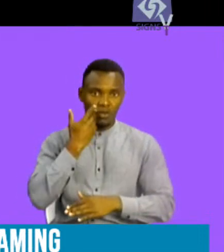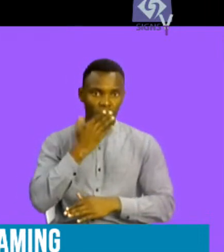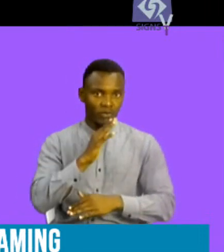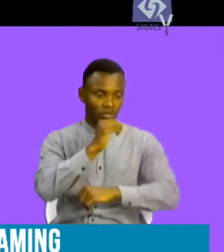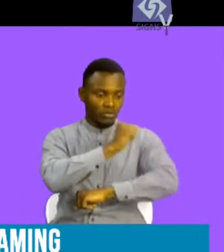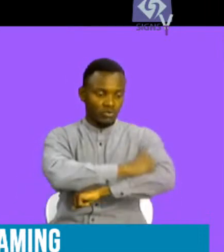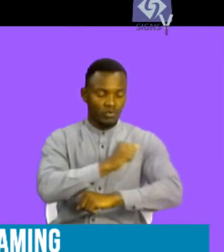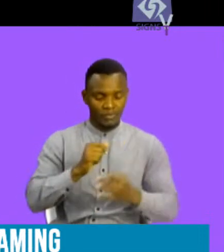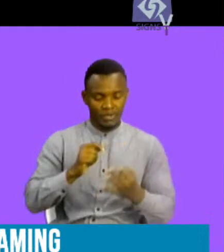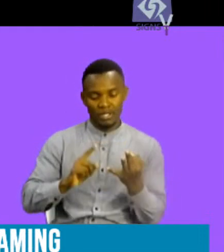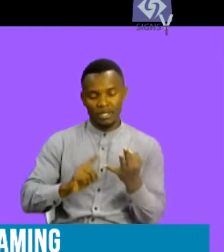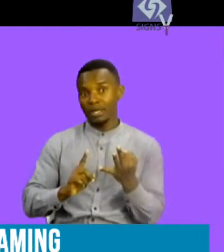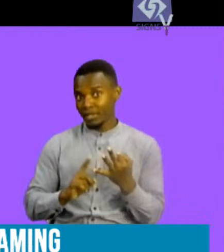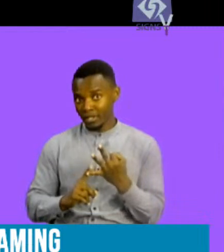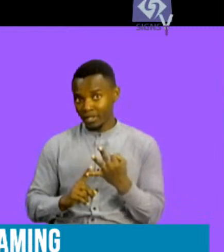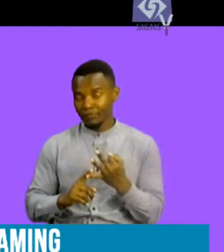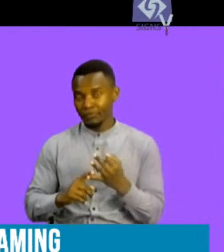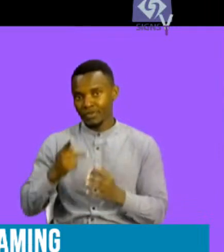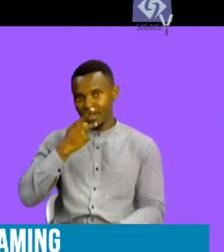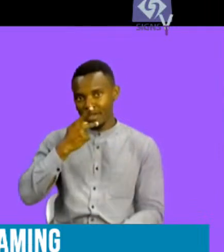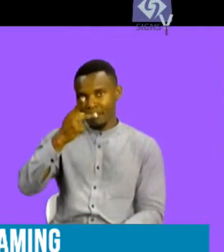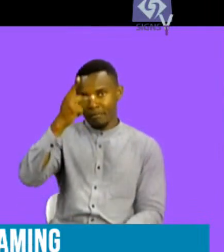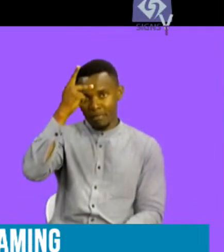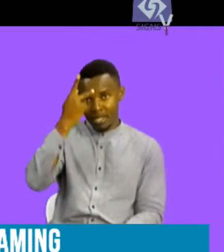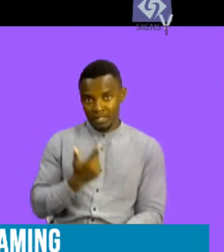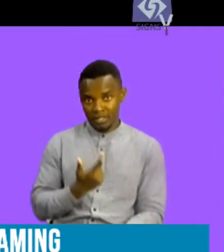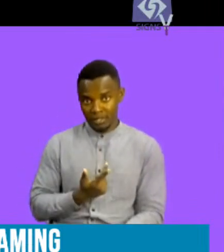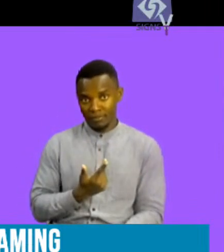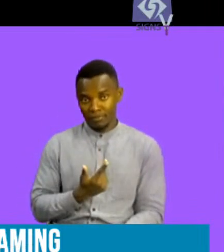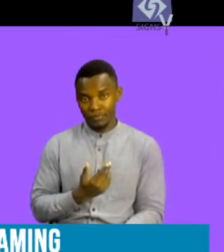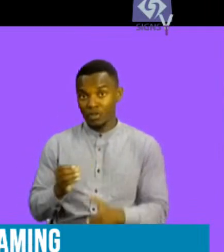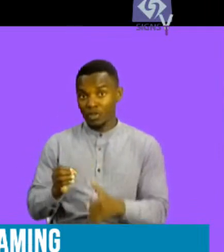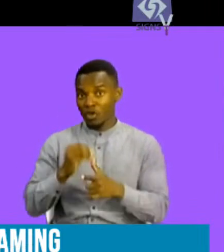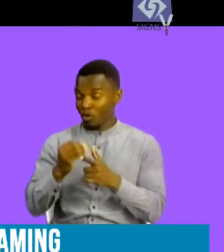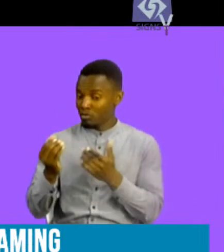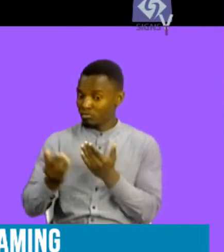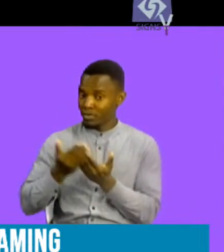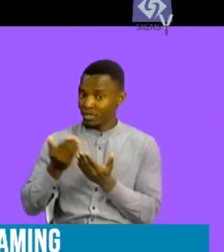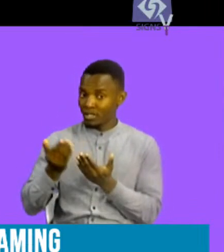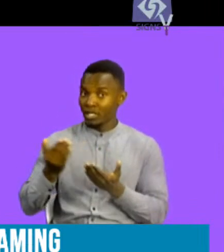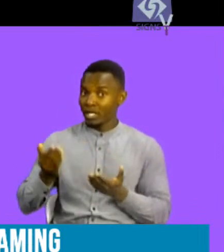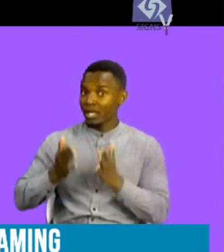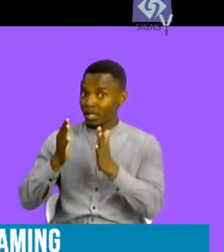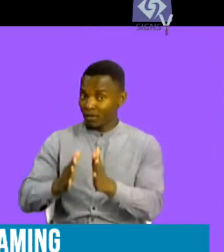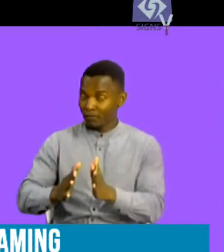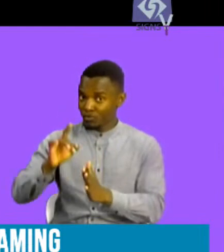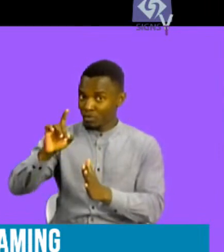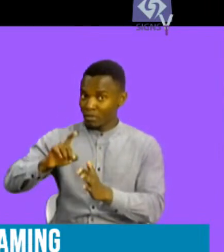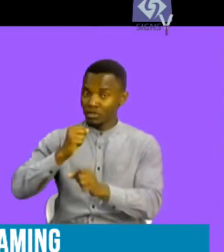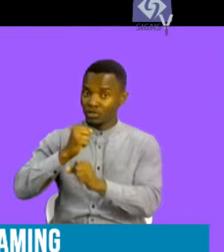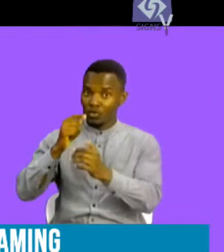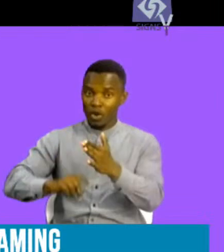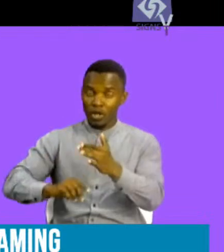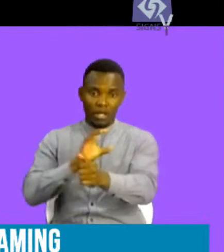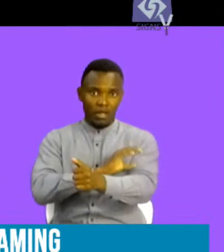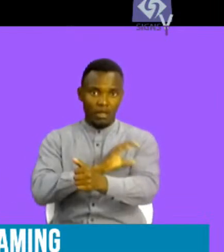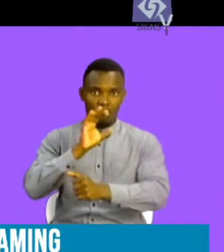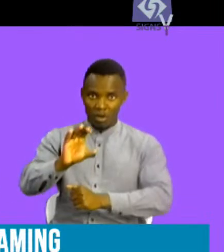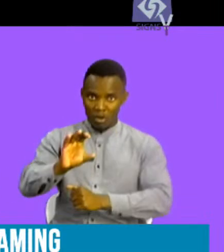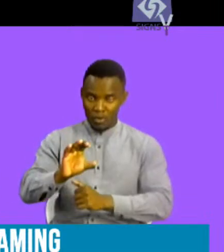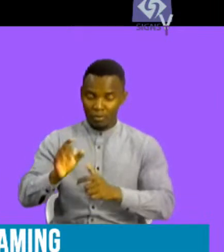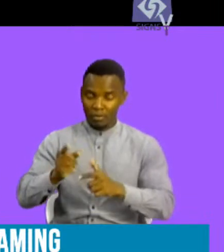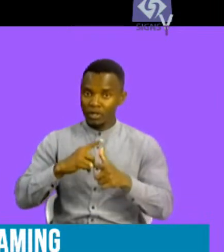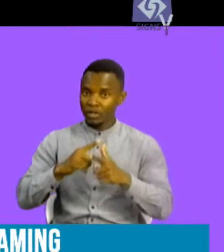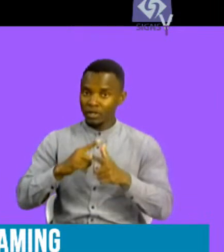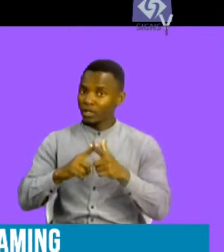parents or the caregivers. We need to build the capacity of the caregivers to ensure that when